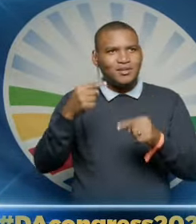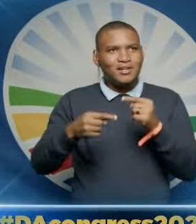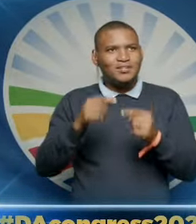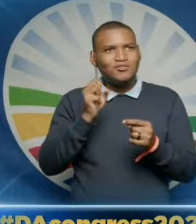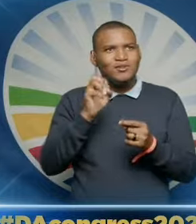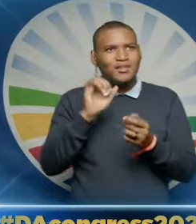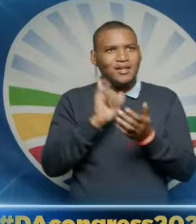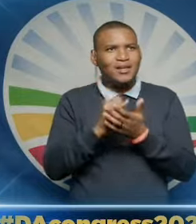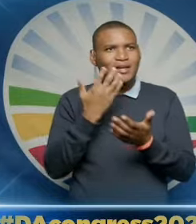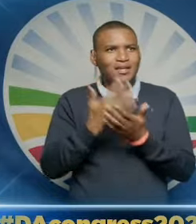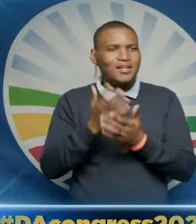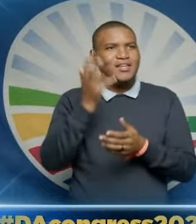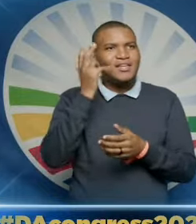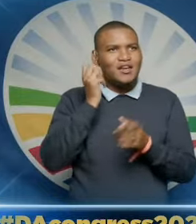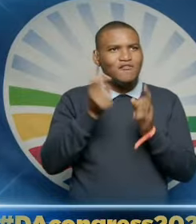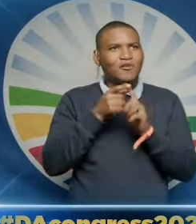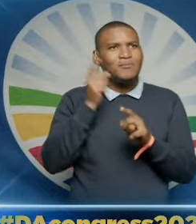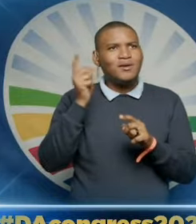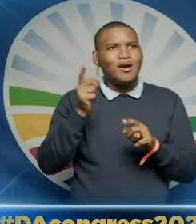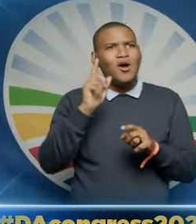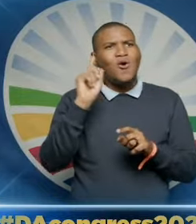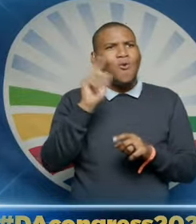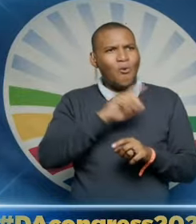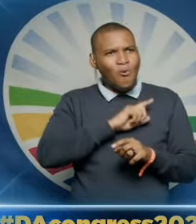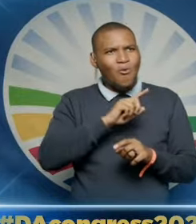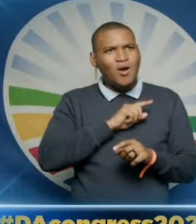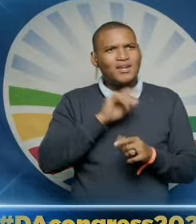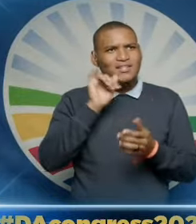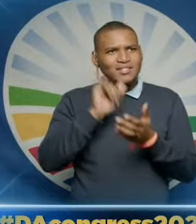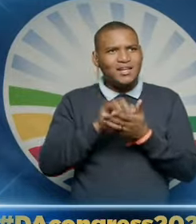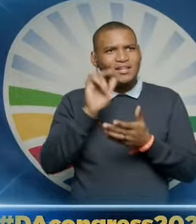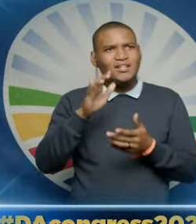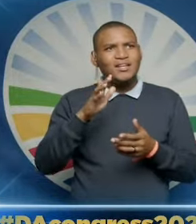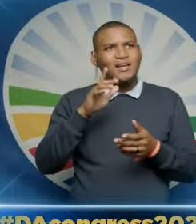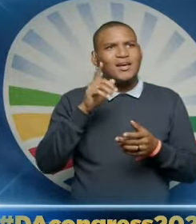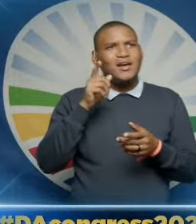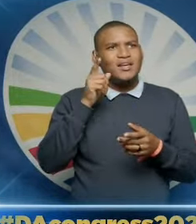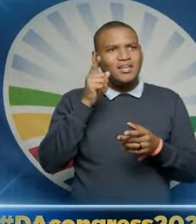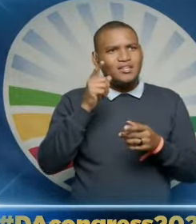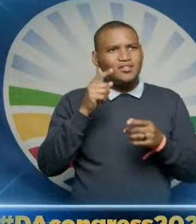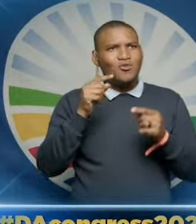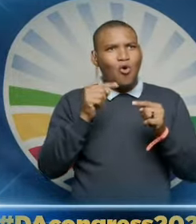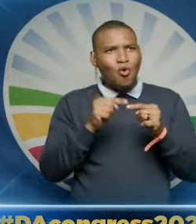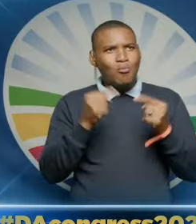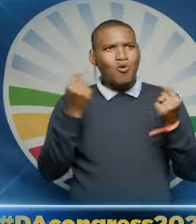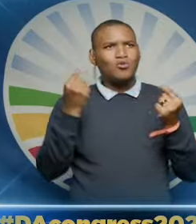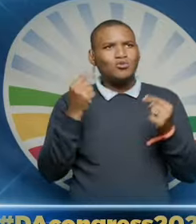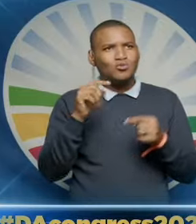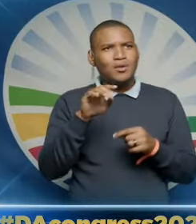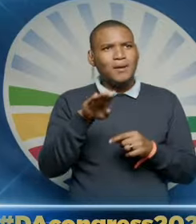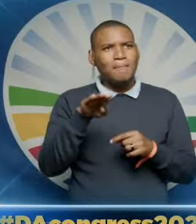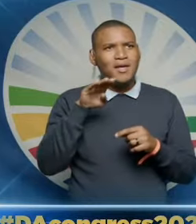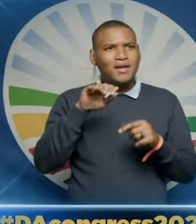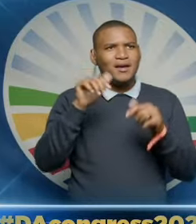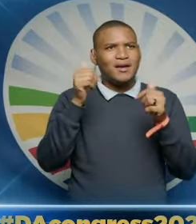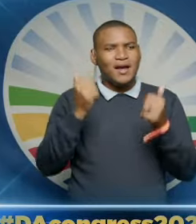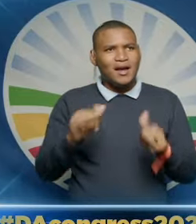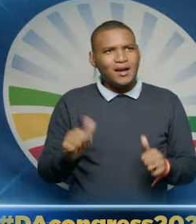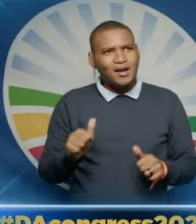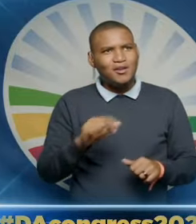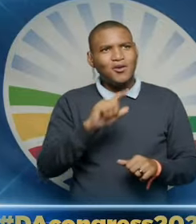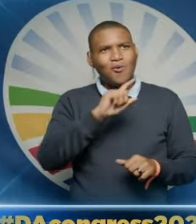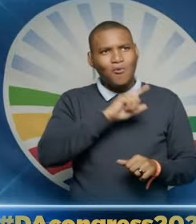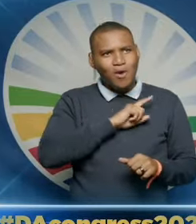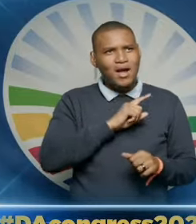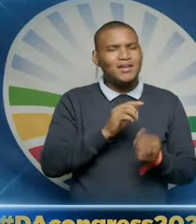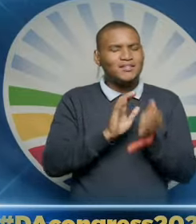so that I can hear from him exactly why it is that he's fundamentally opposed to a bank account and why he's